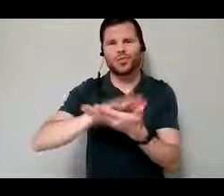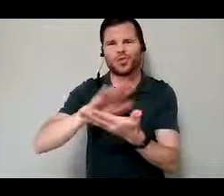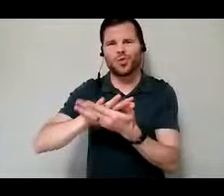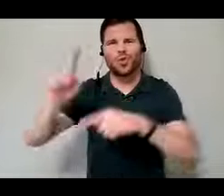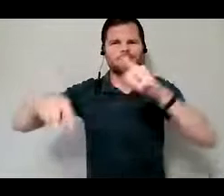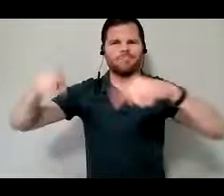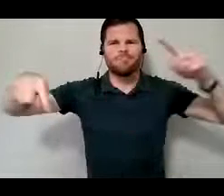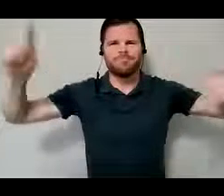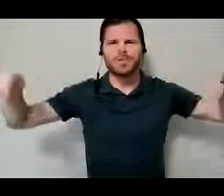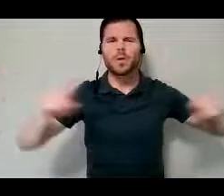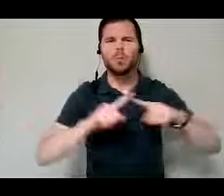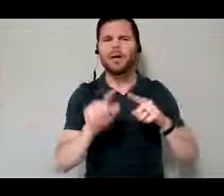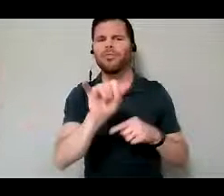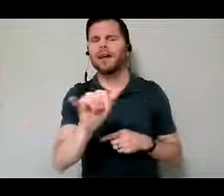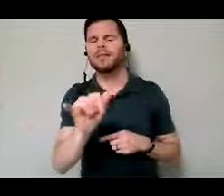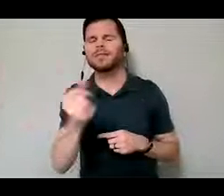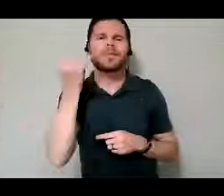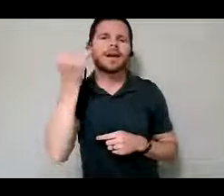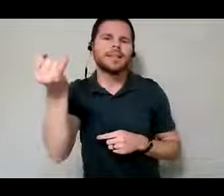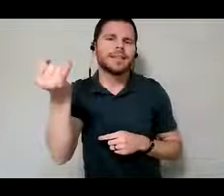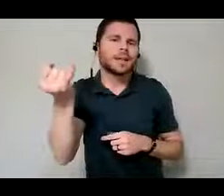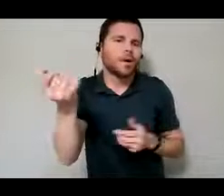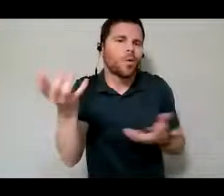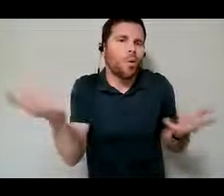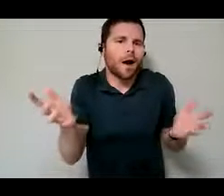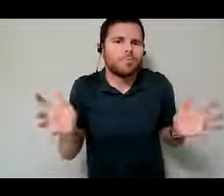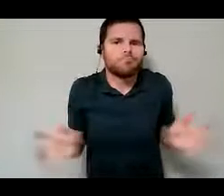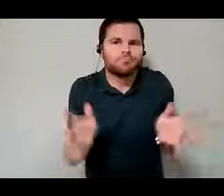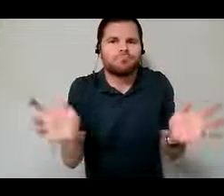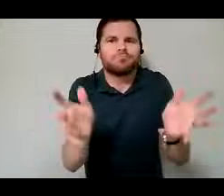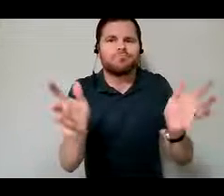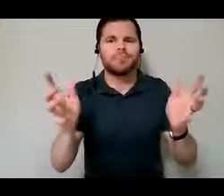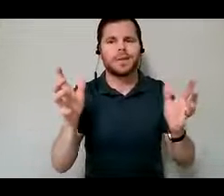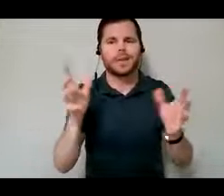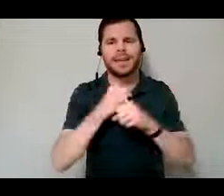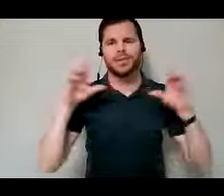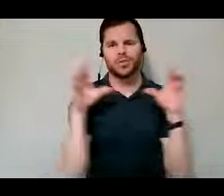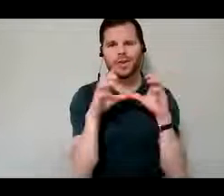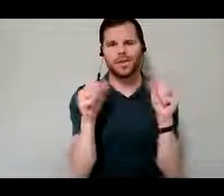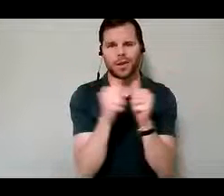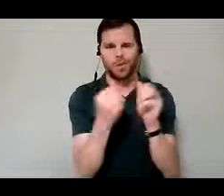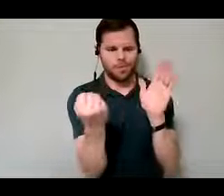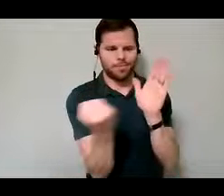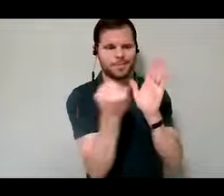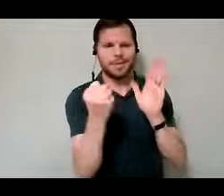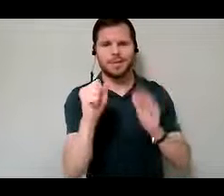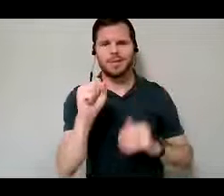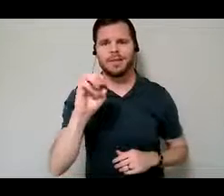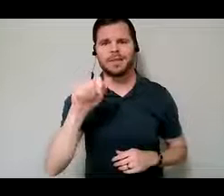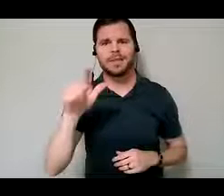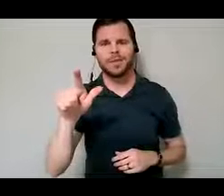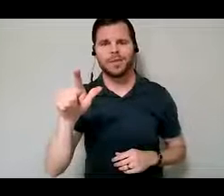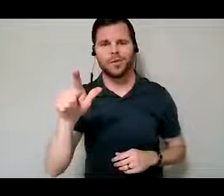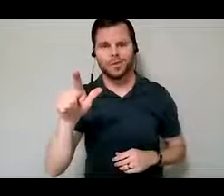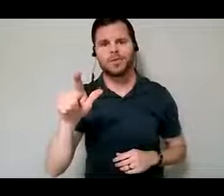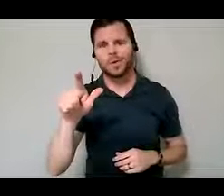But I just mentioned that as what we'll work on is creating the certificates with the seals for each of the pathway areas. So that way we can have those